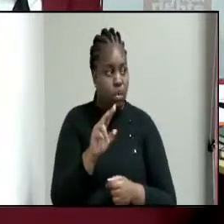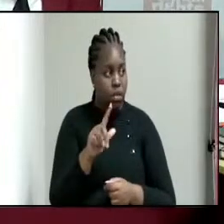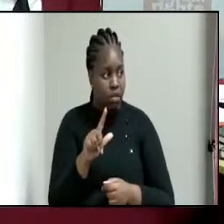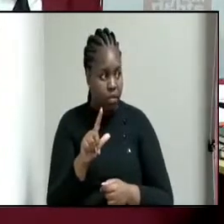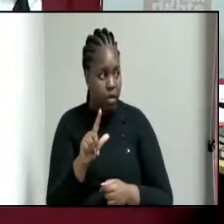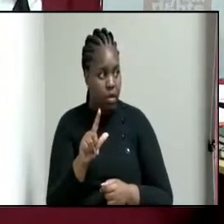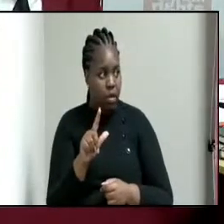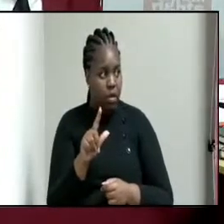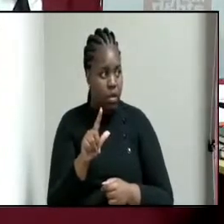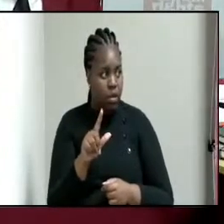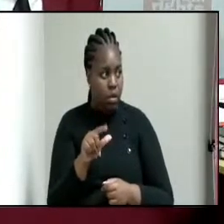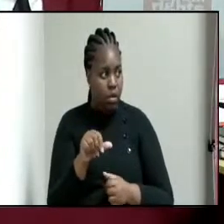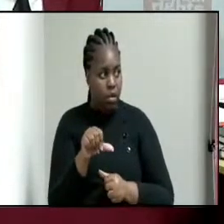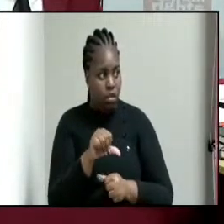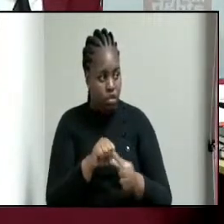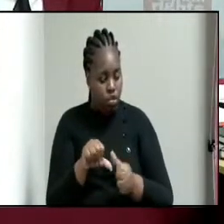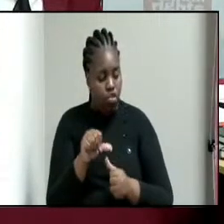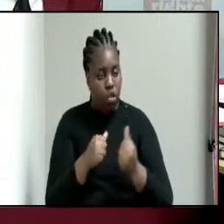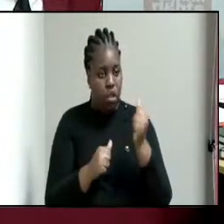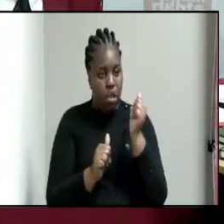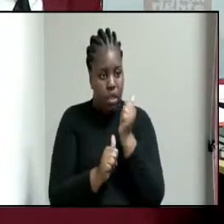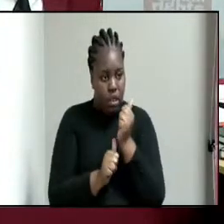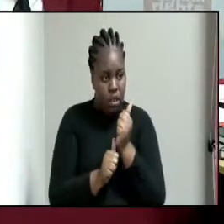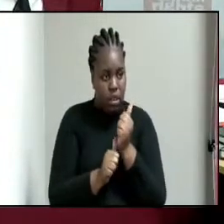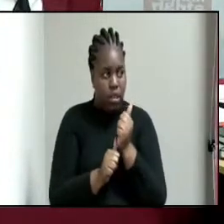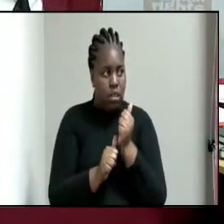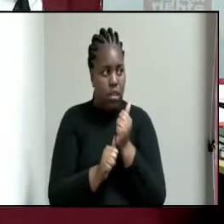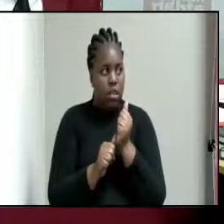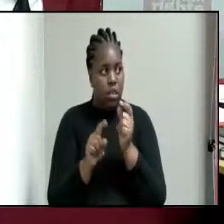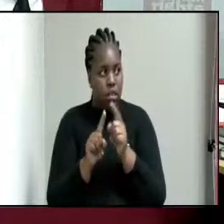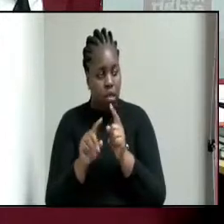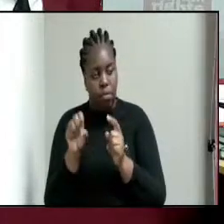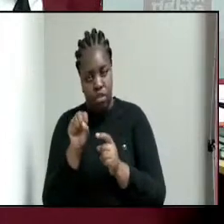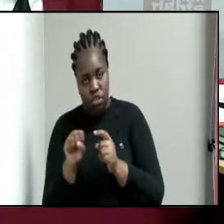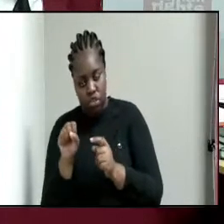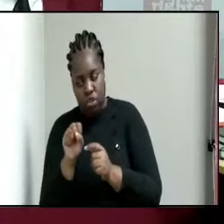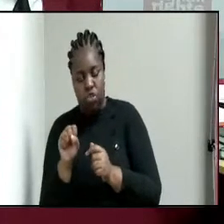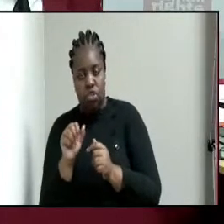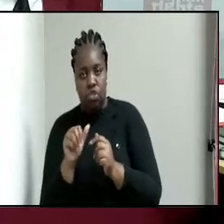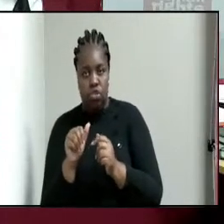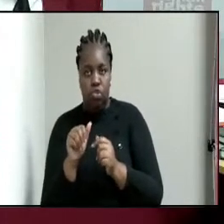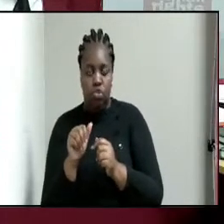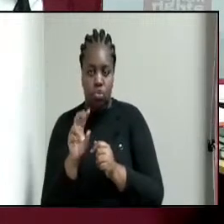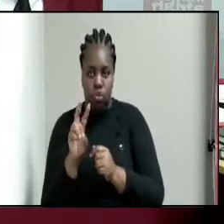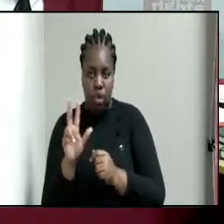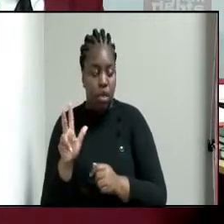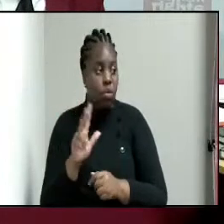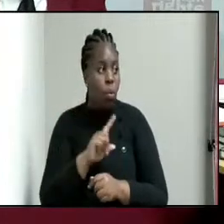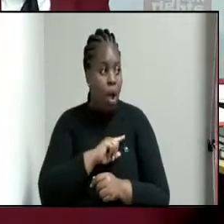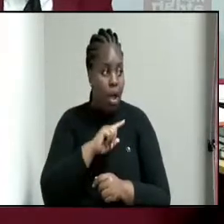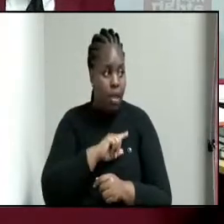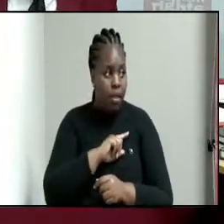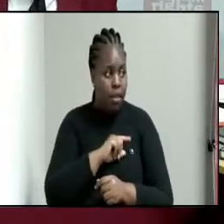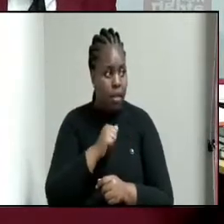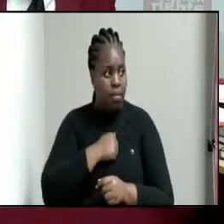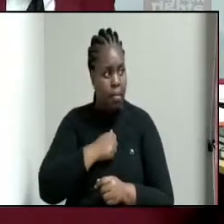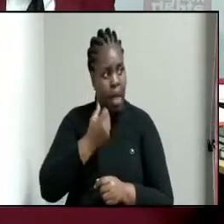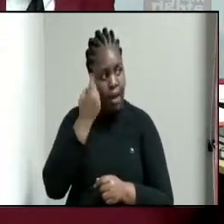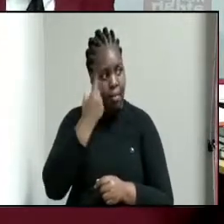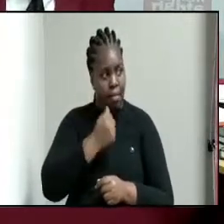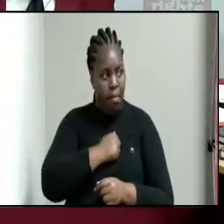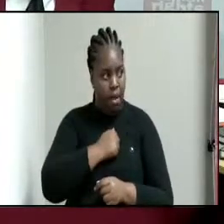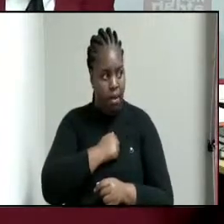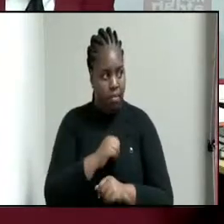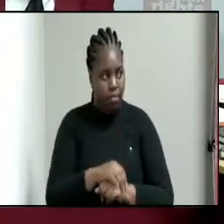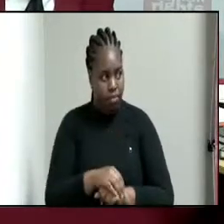27, social assistance, then vis-a-vis Section 28. Because my understanding